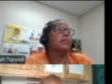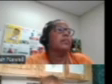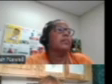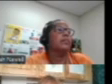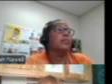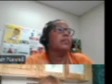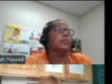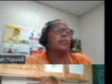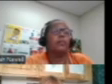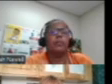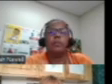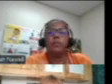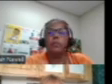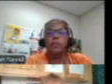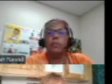now our icebreaker. Woo-hoo!